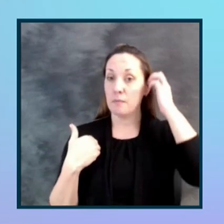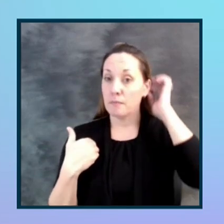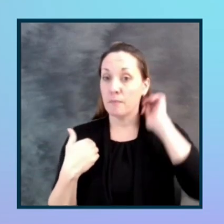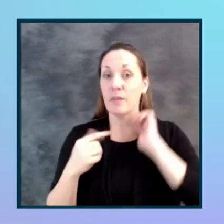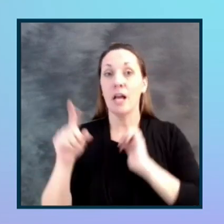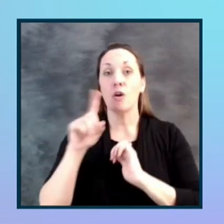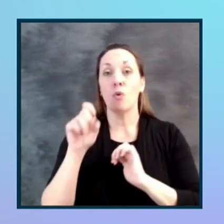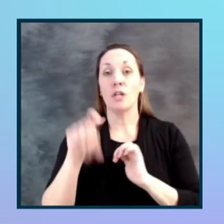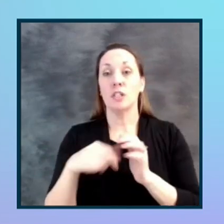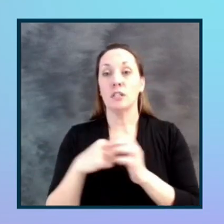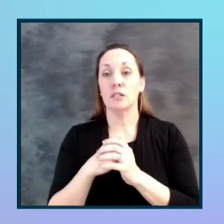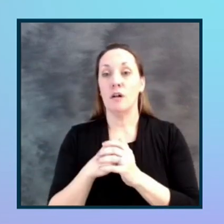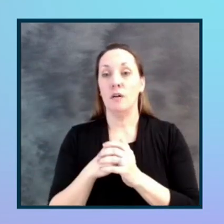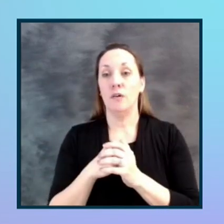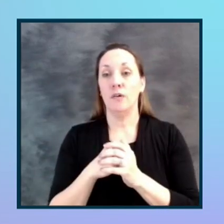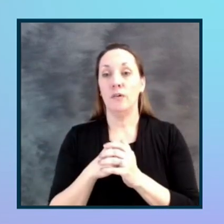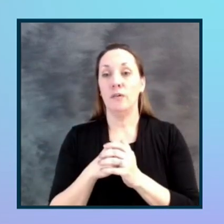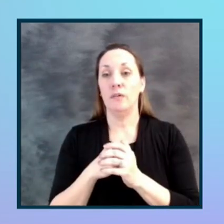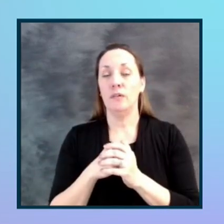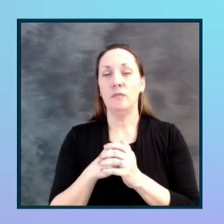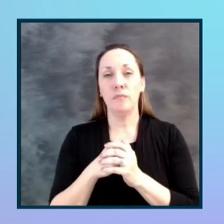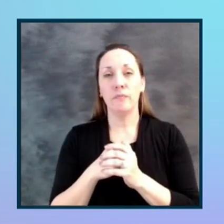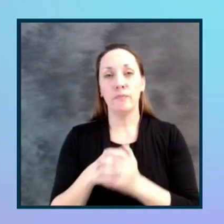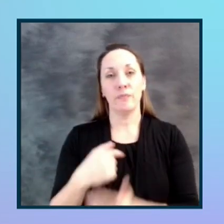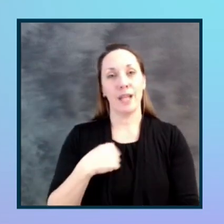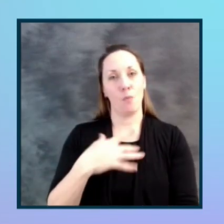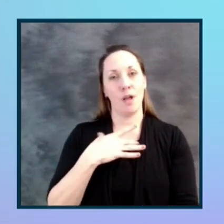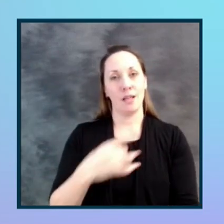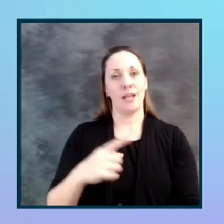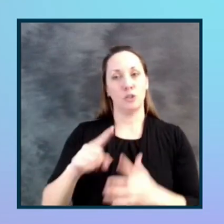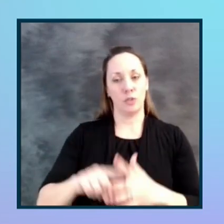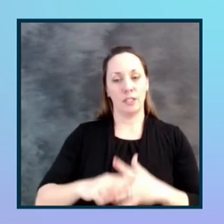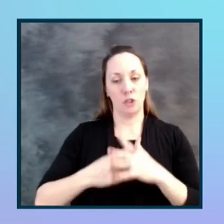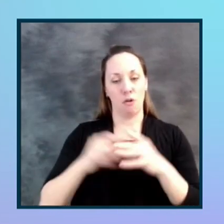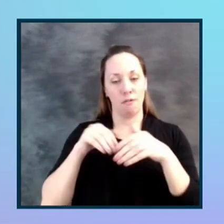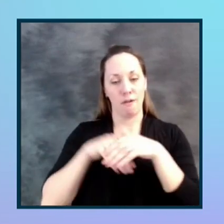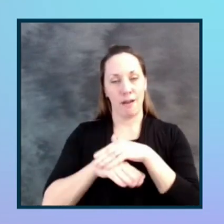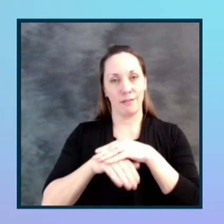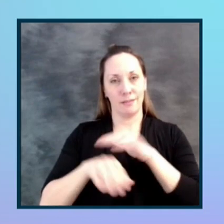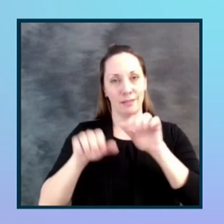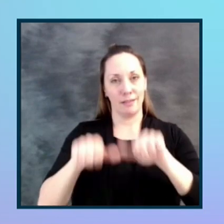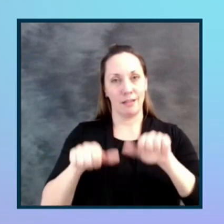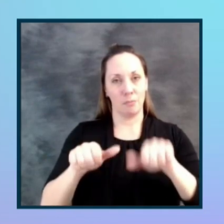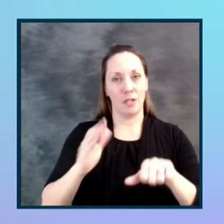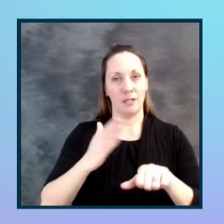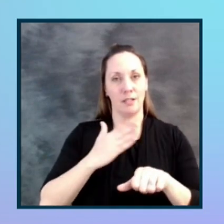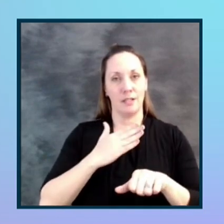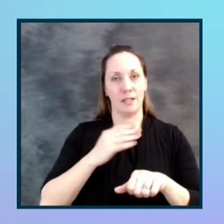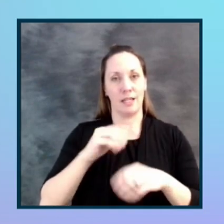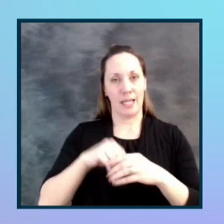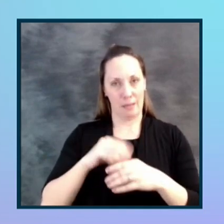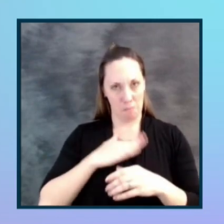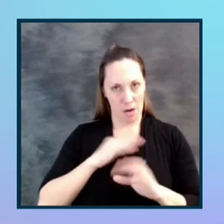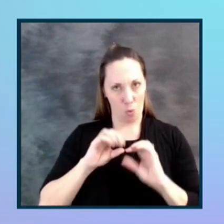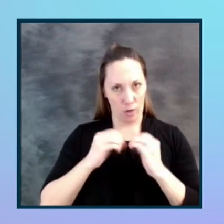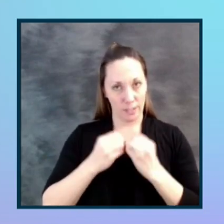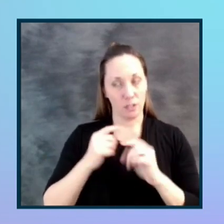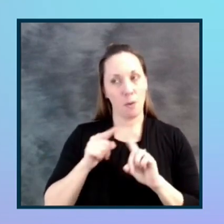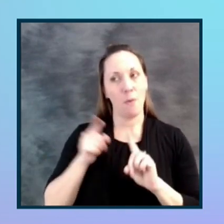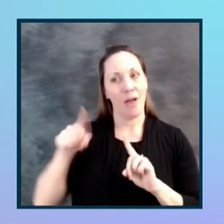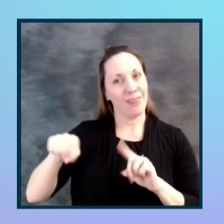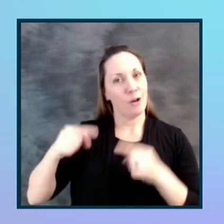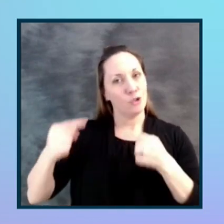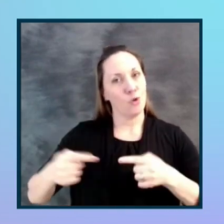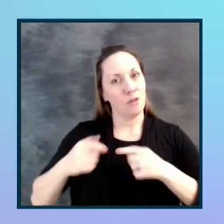question here. Okay, so it says, I would like to kickstart accessibility in my organization, but they're struggling with